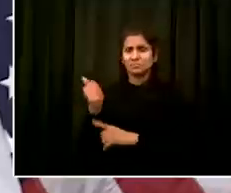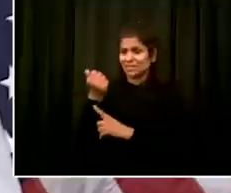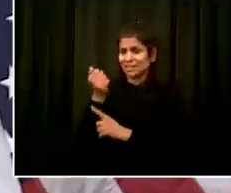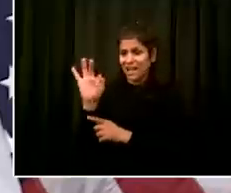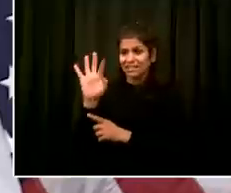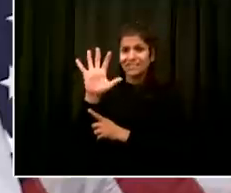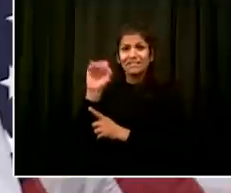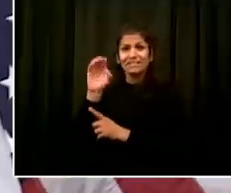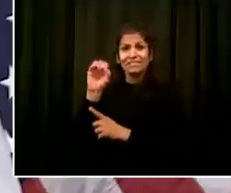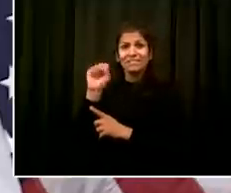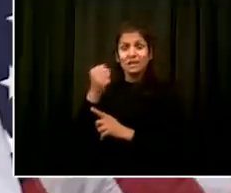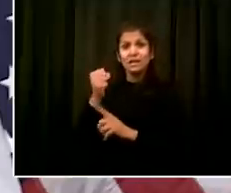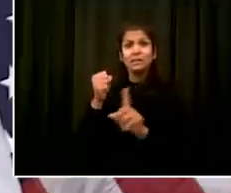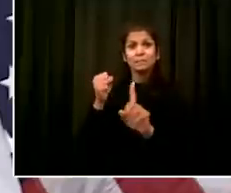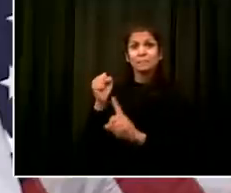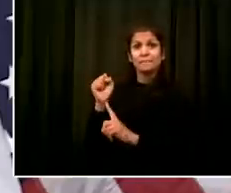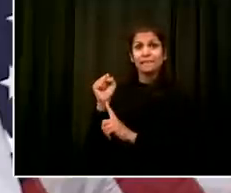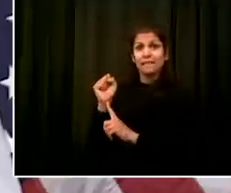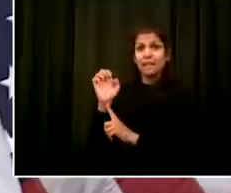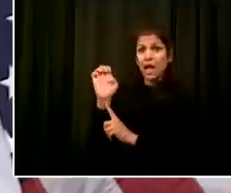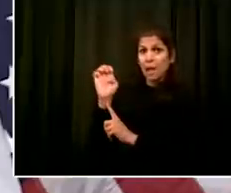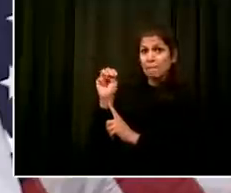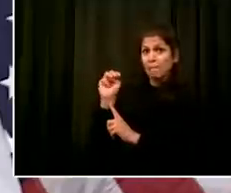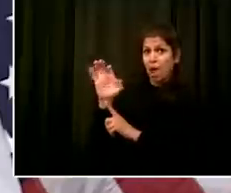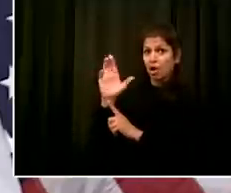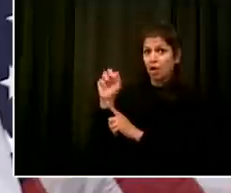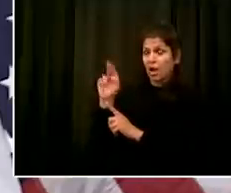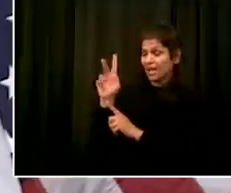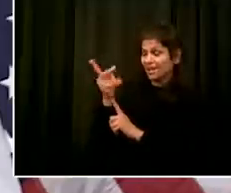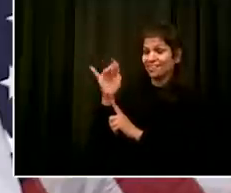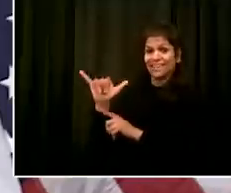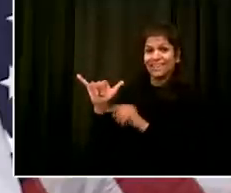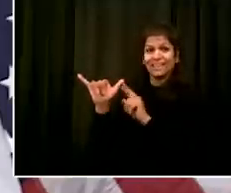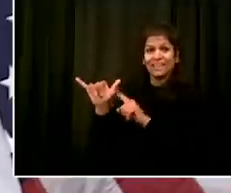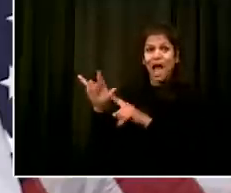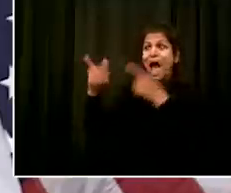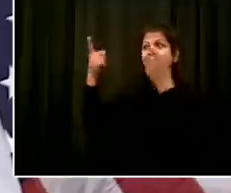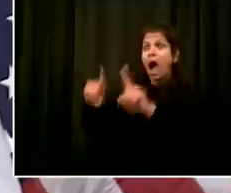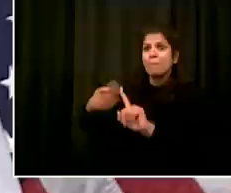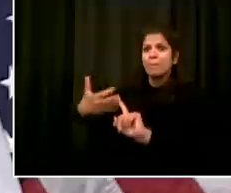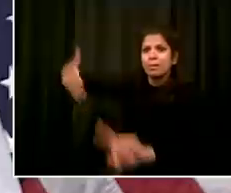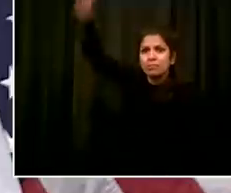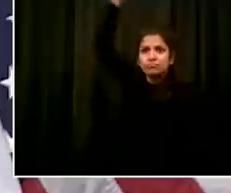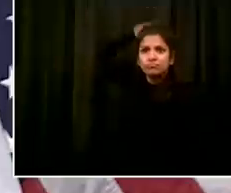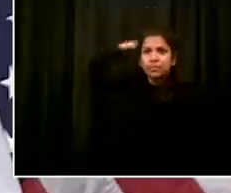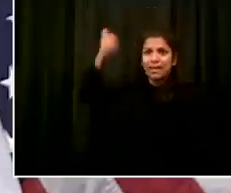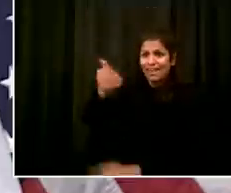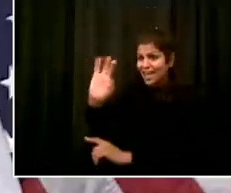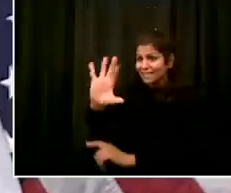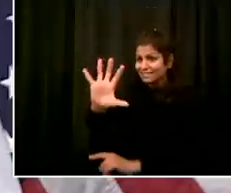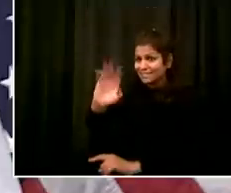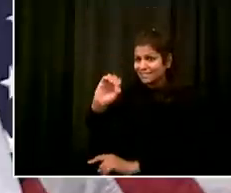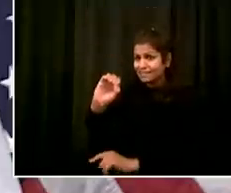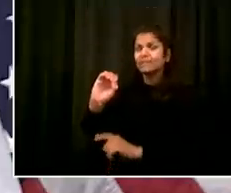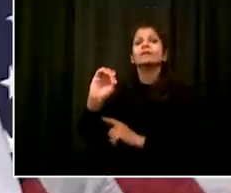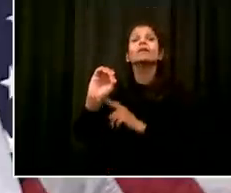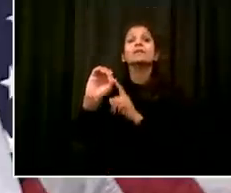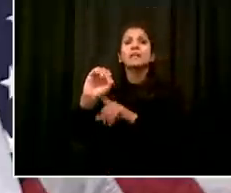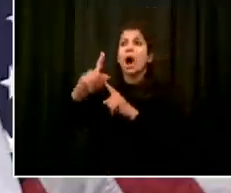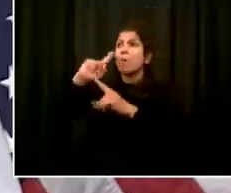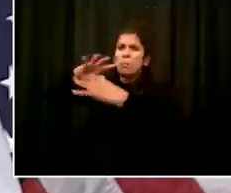for the United States Army because it was the United States Army that stood up and said no more and helped to end the McCarthy